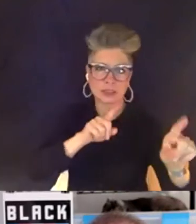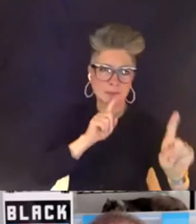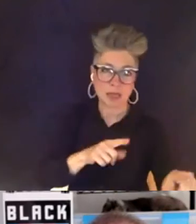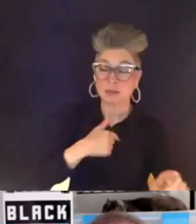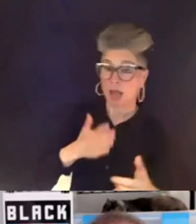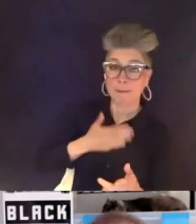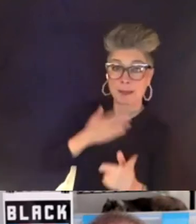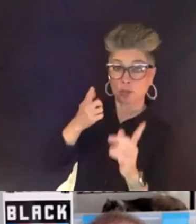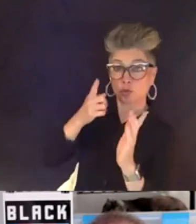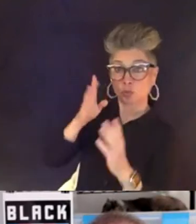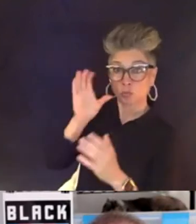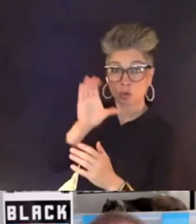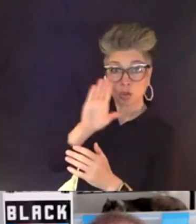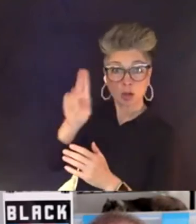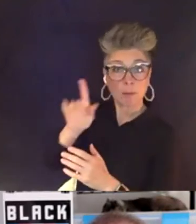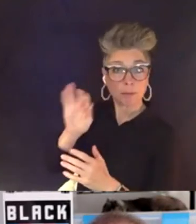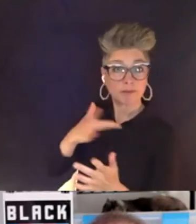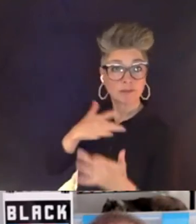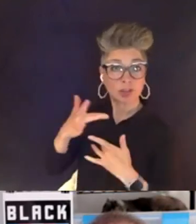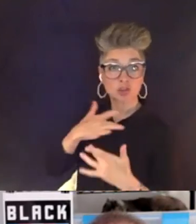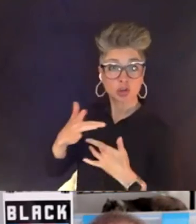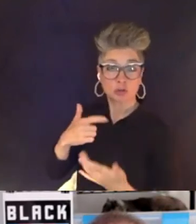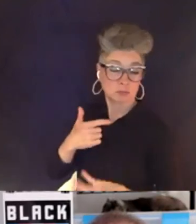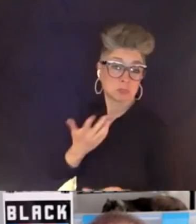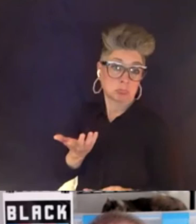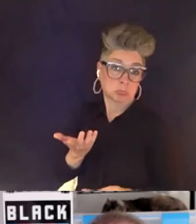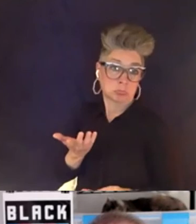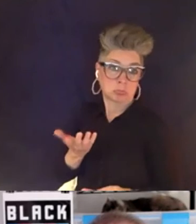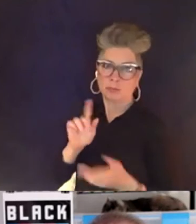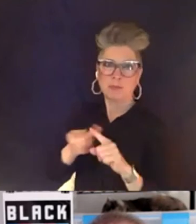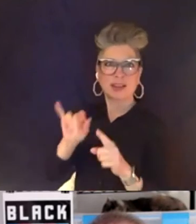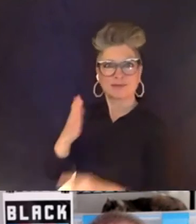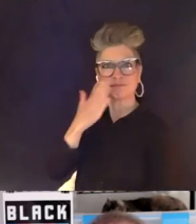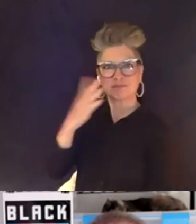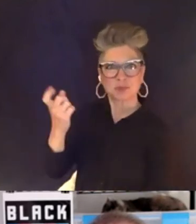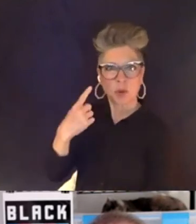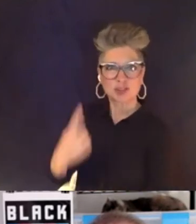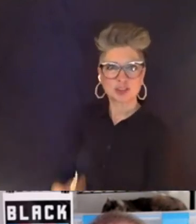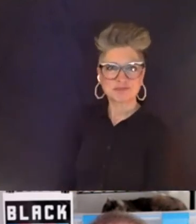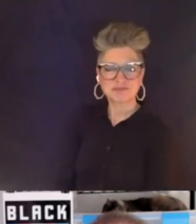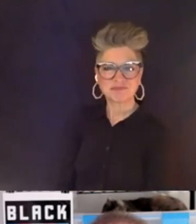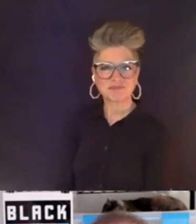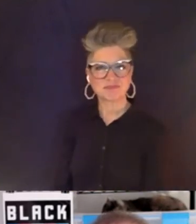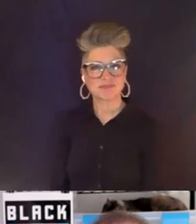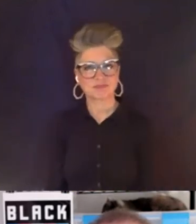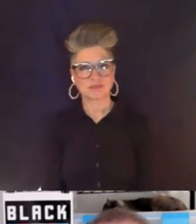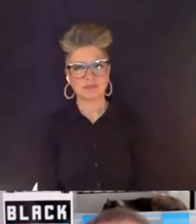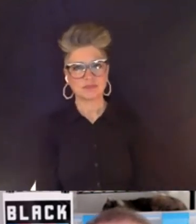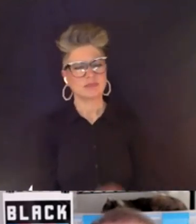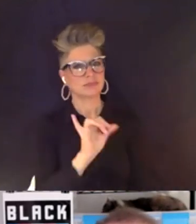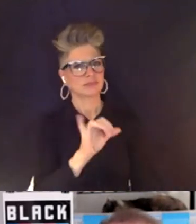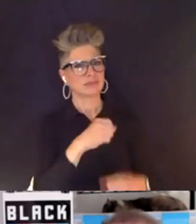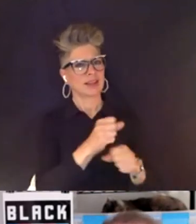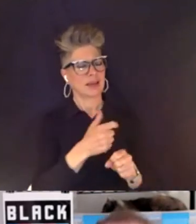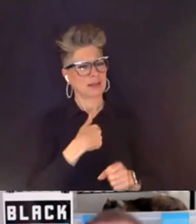well, if that remains a concern. But yeah, that's a great question. That really makes me think too